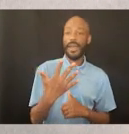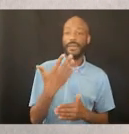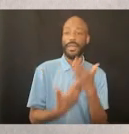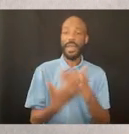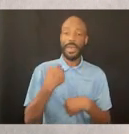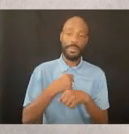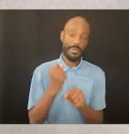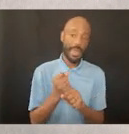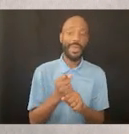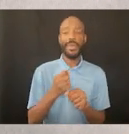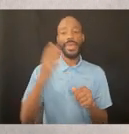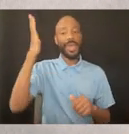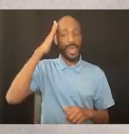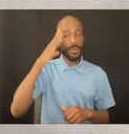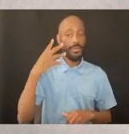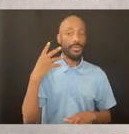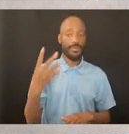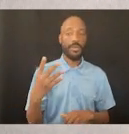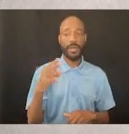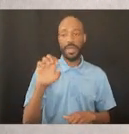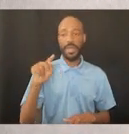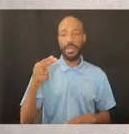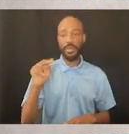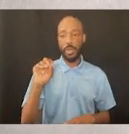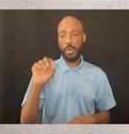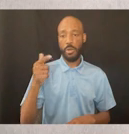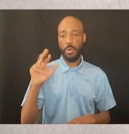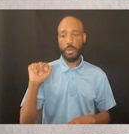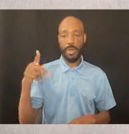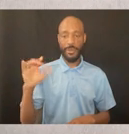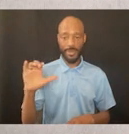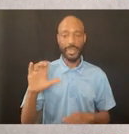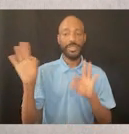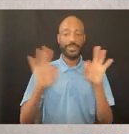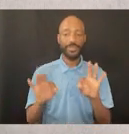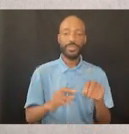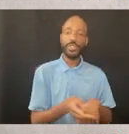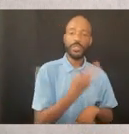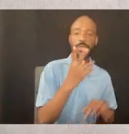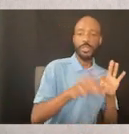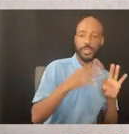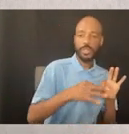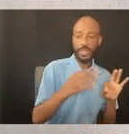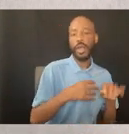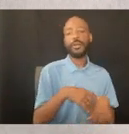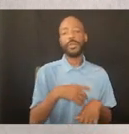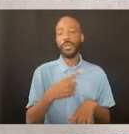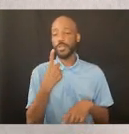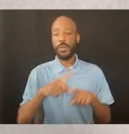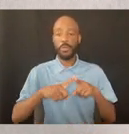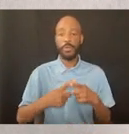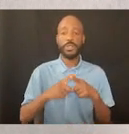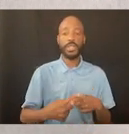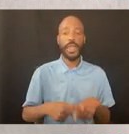faux ethnographic descriptions. Two are sewn from various fabrics, two are crocheted, and one is made from felted